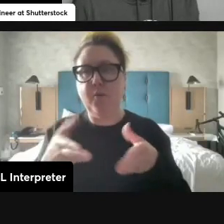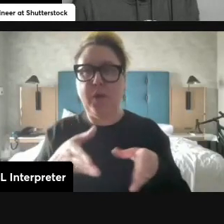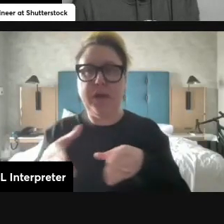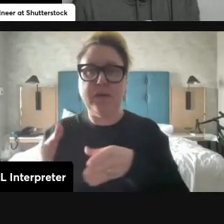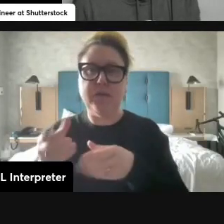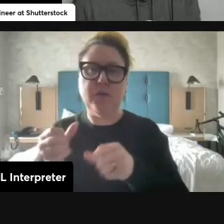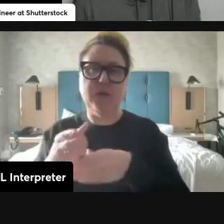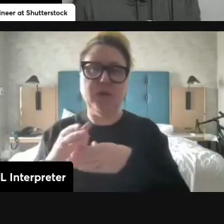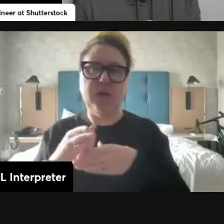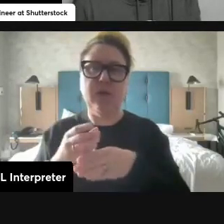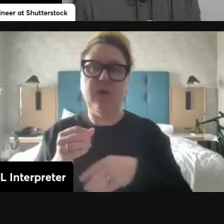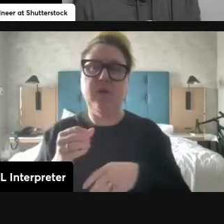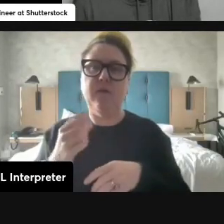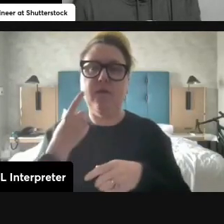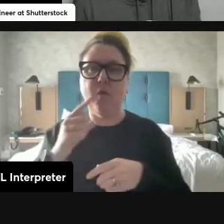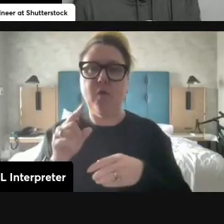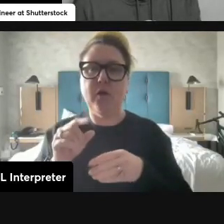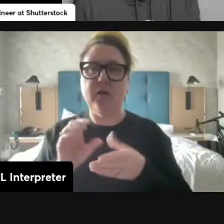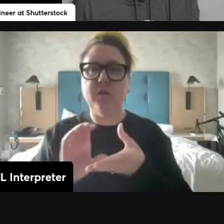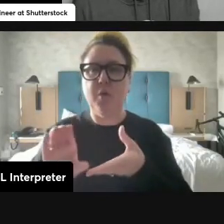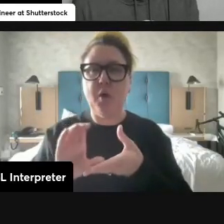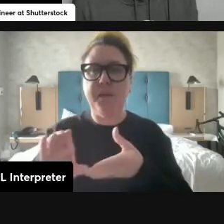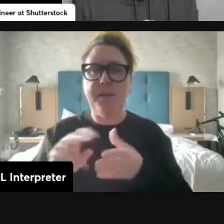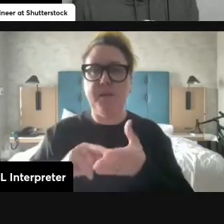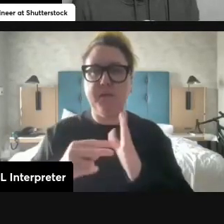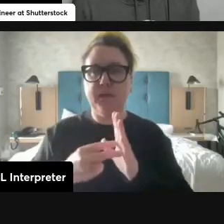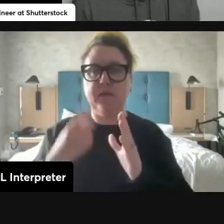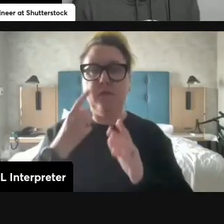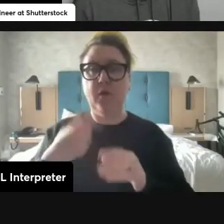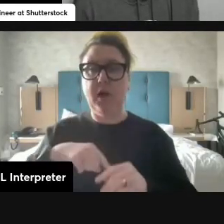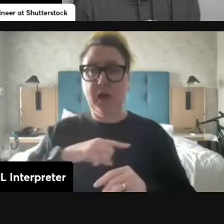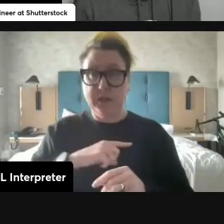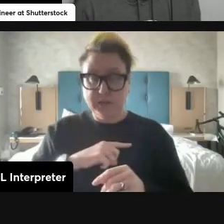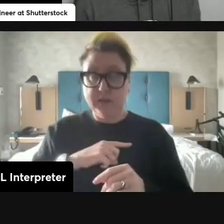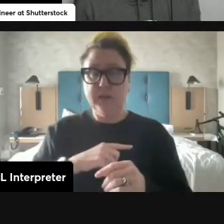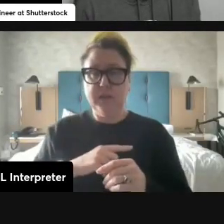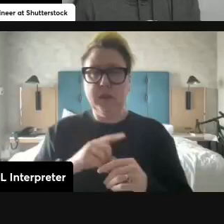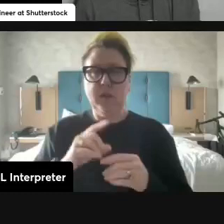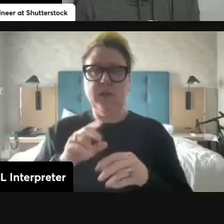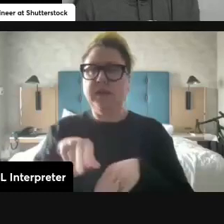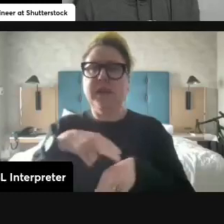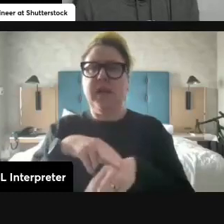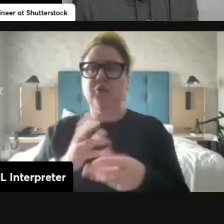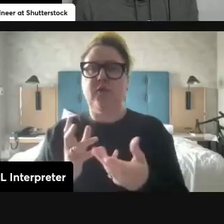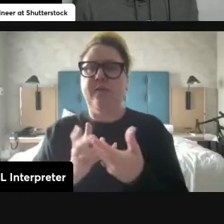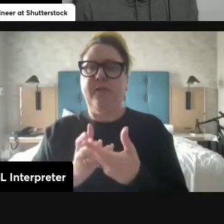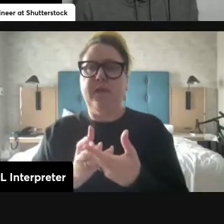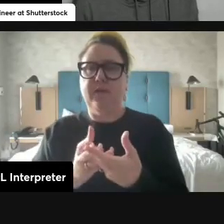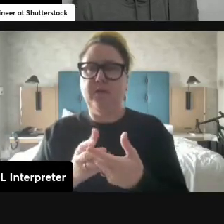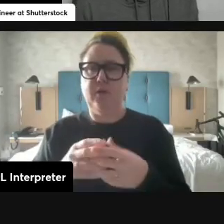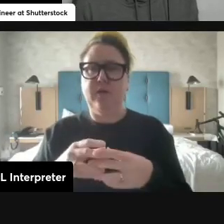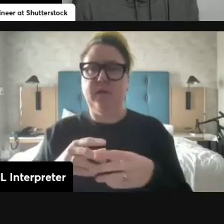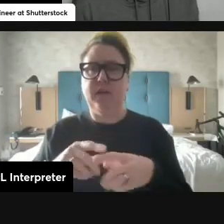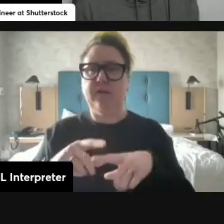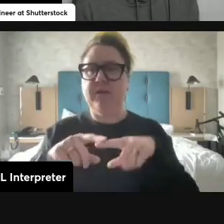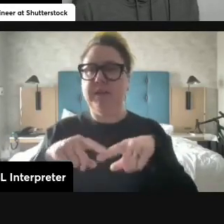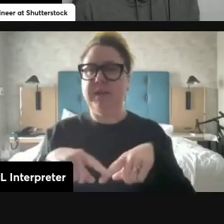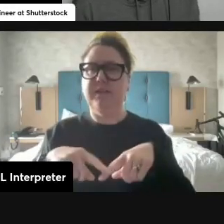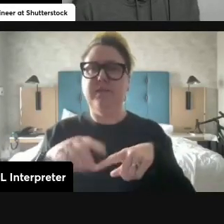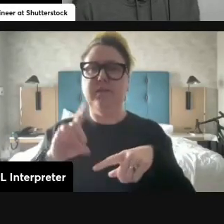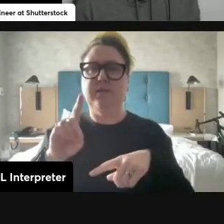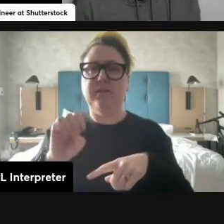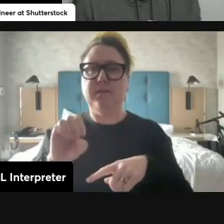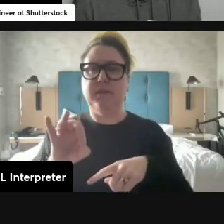that you might consider for deployment purposes. But again, for our purposes, it was just a natural fit. Kind of the default out of the box